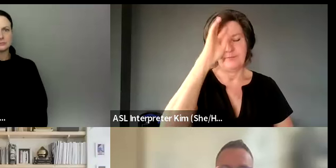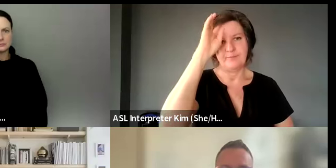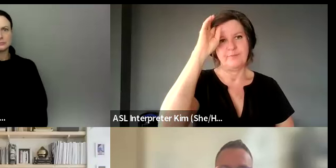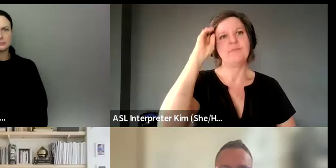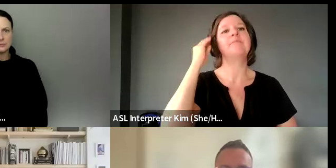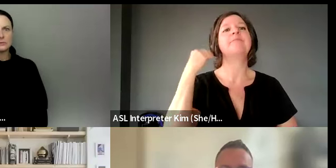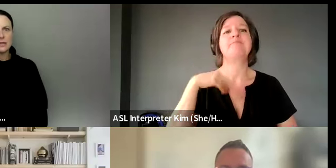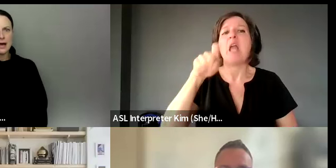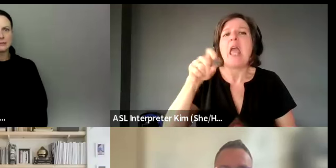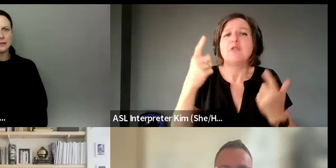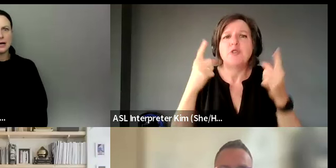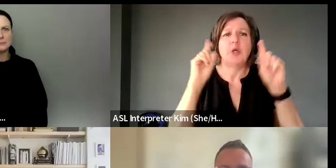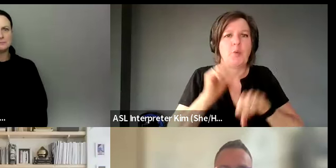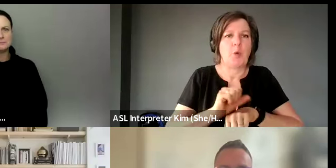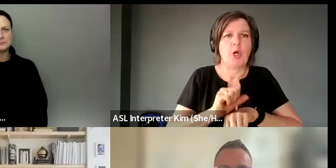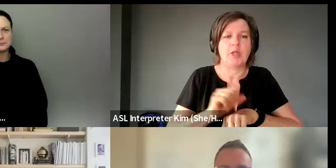it should work. Yeah.